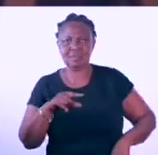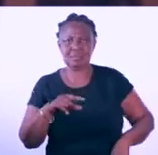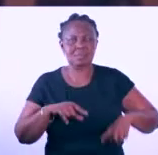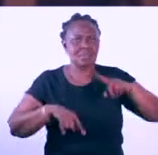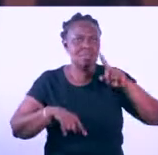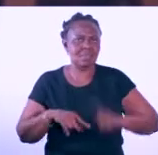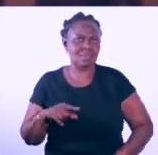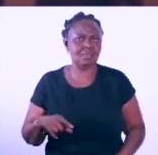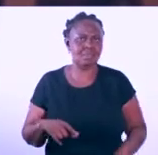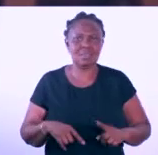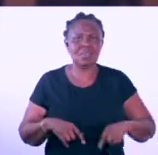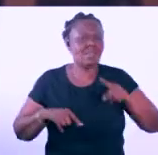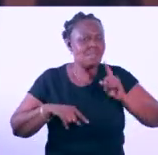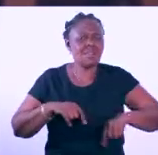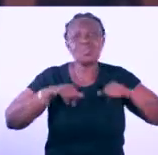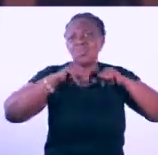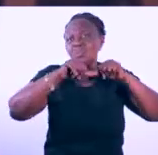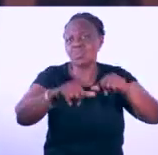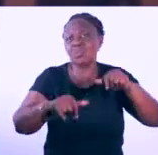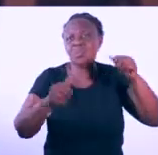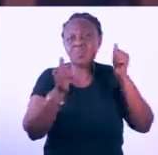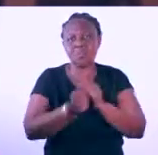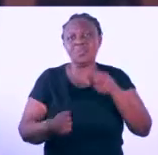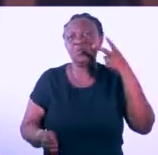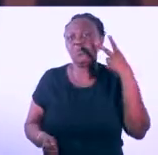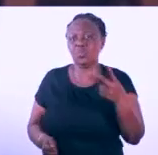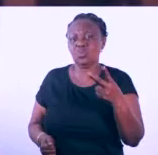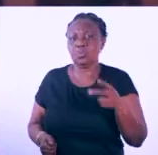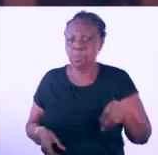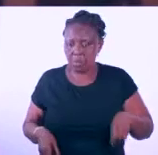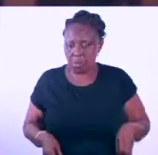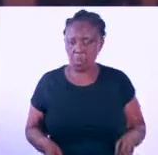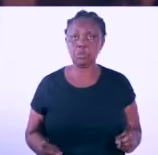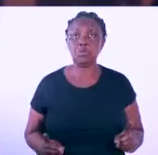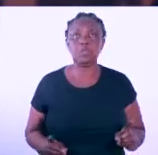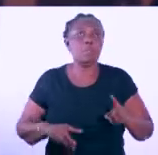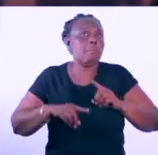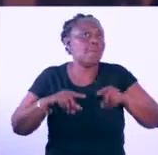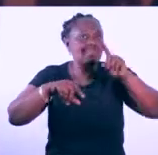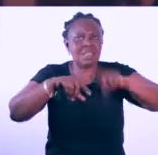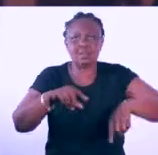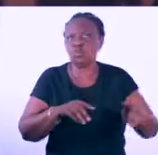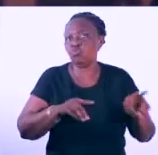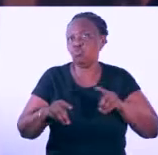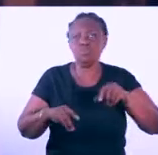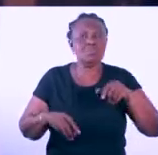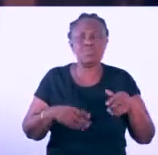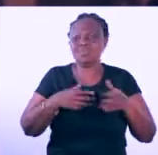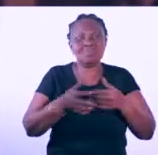Couldn't have gone on to 2 digits. We gave him opportunity though, but he could not do